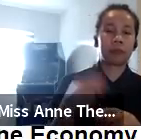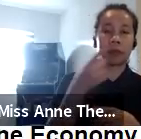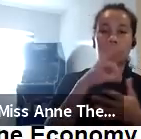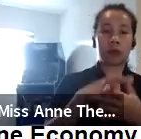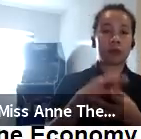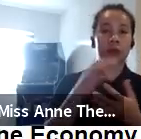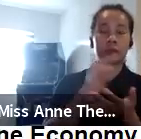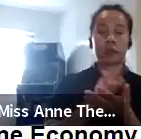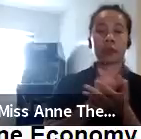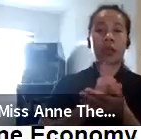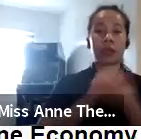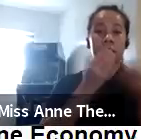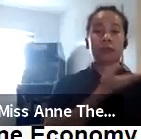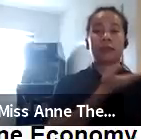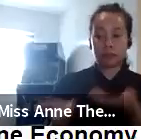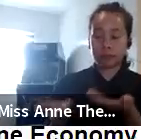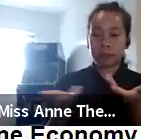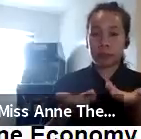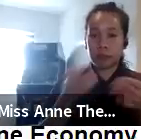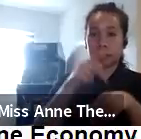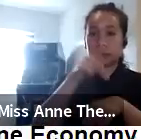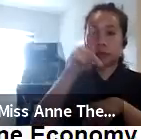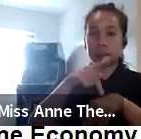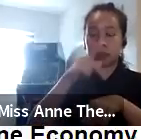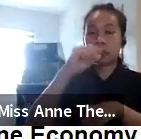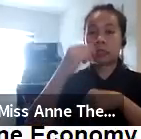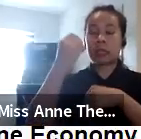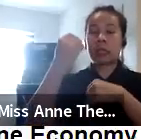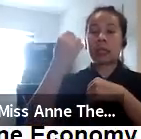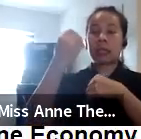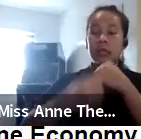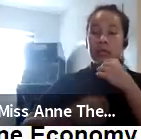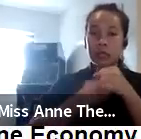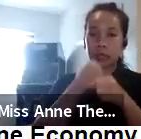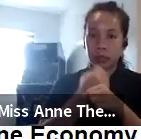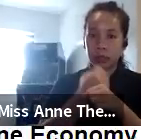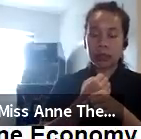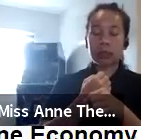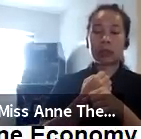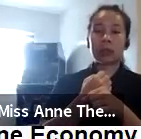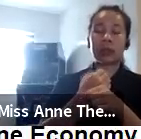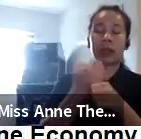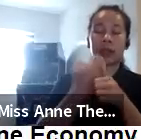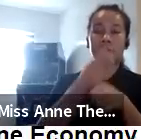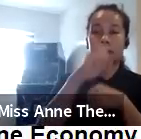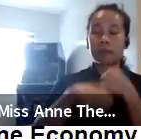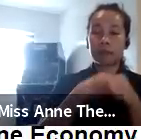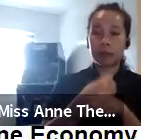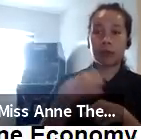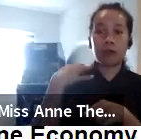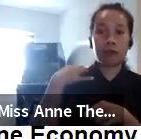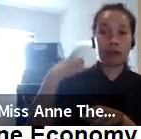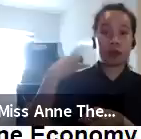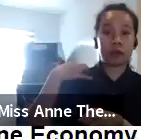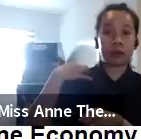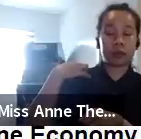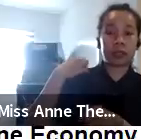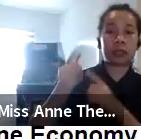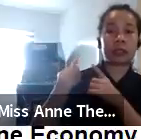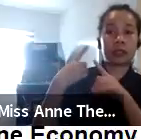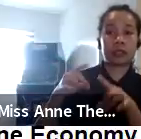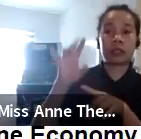brought into the Philippines now a yearly APEC Internet Volunteers since 2017. So